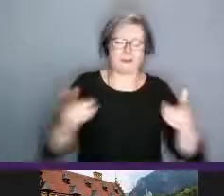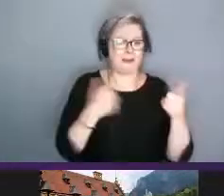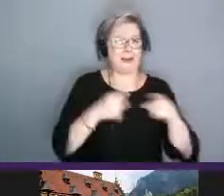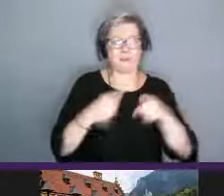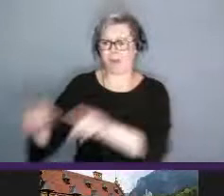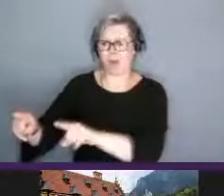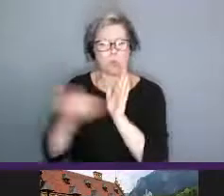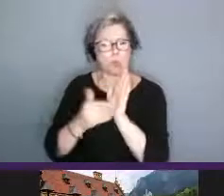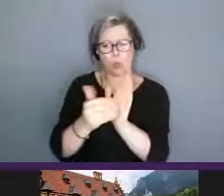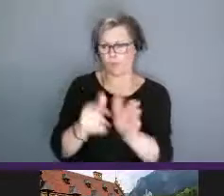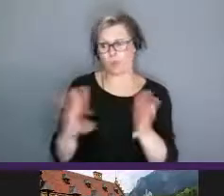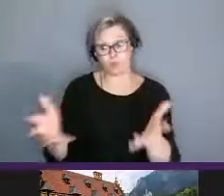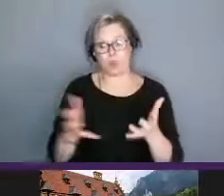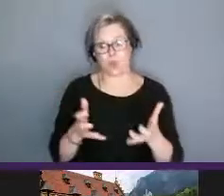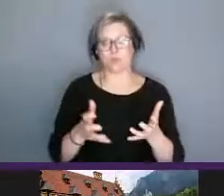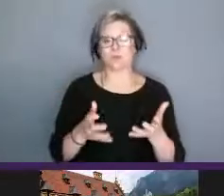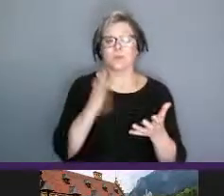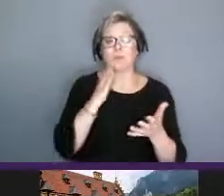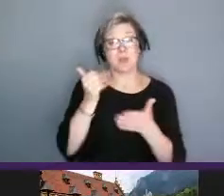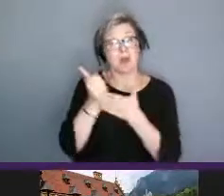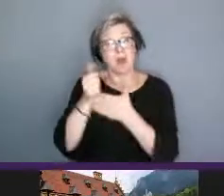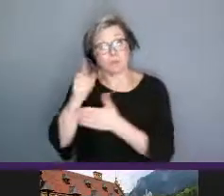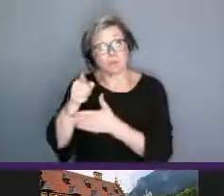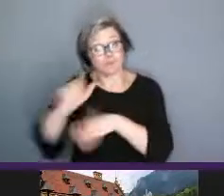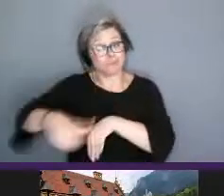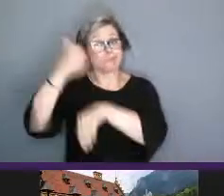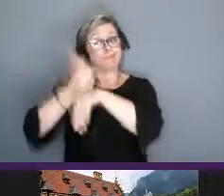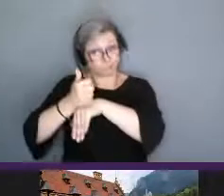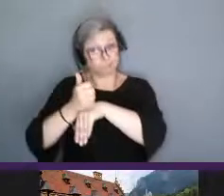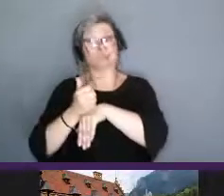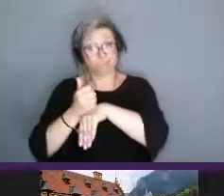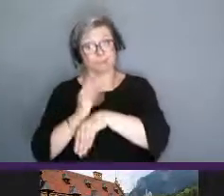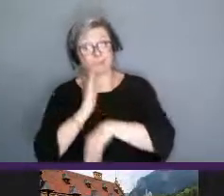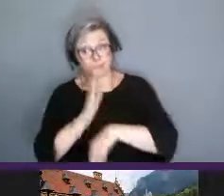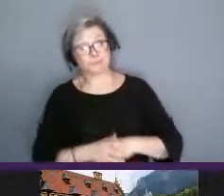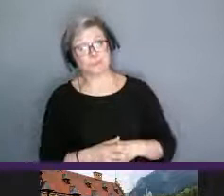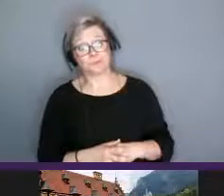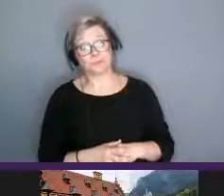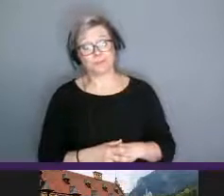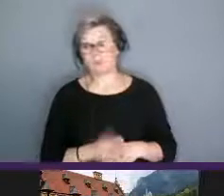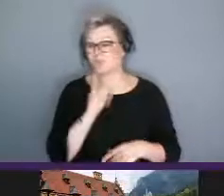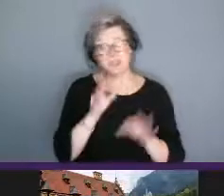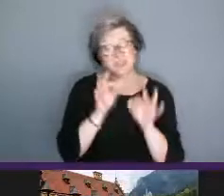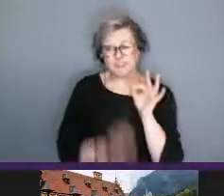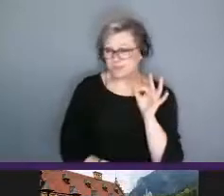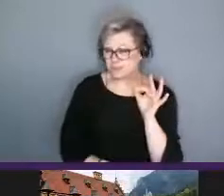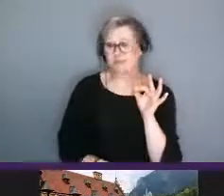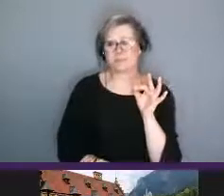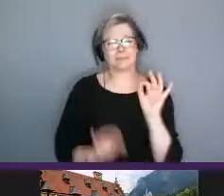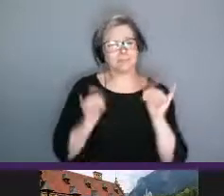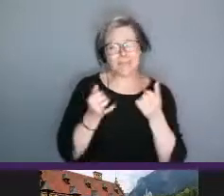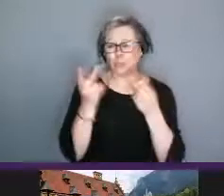happy to help you get that started. It's really, really quite simple in terms of the